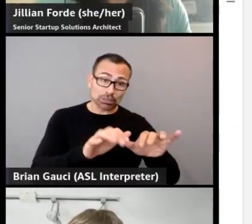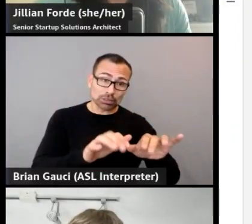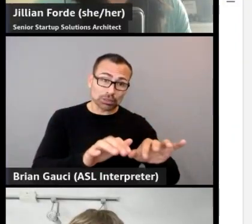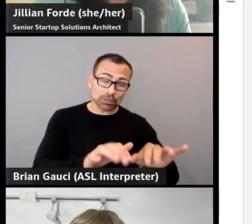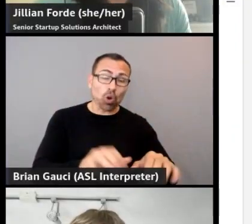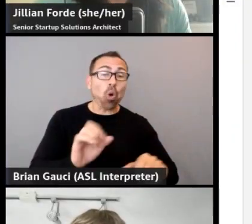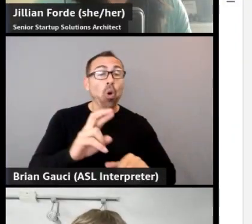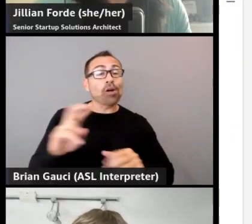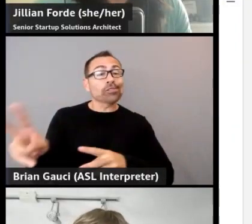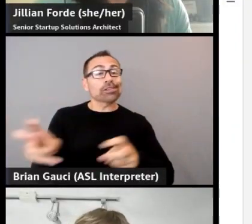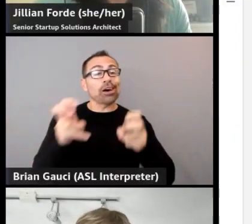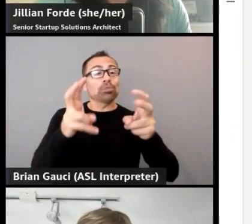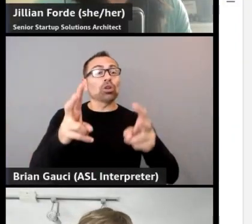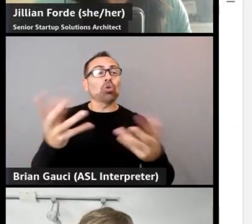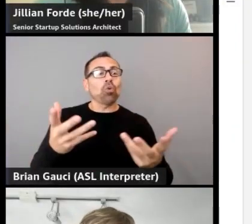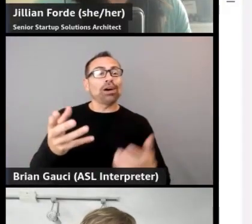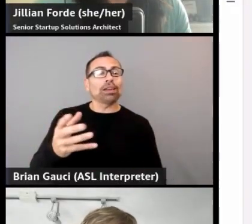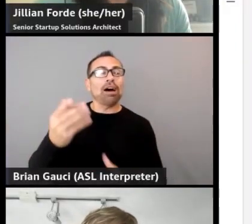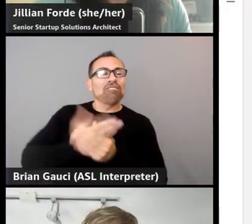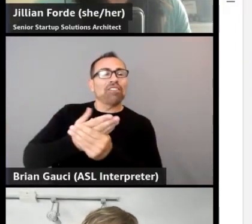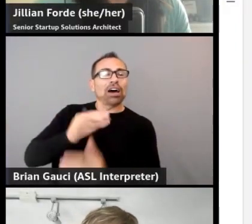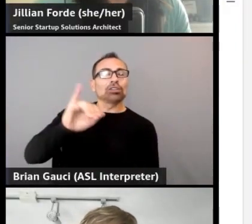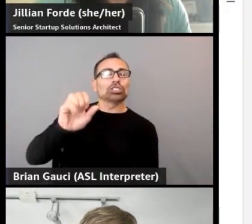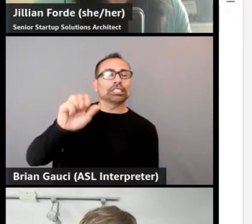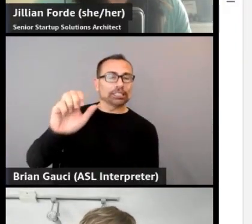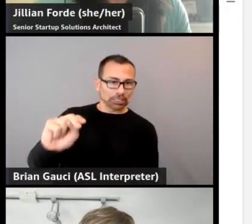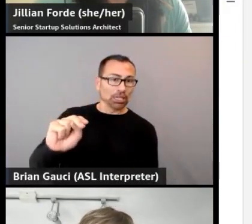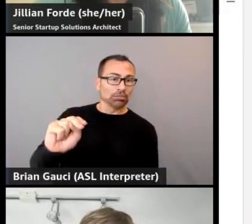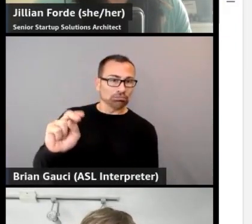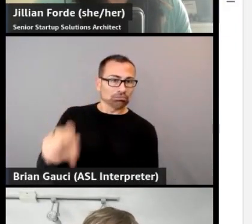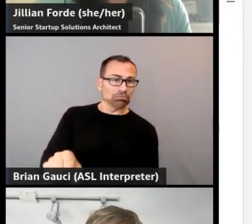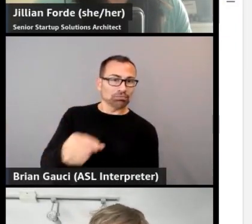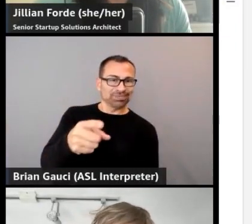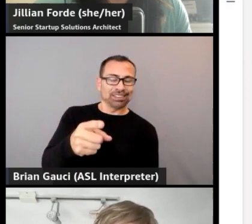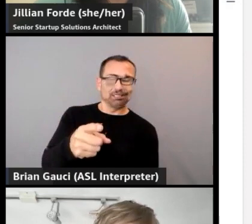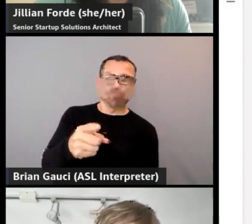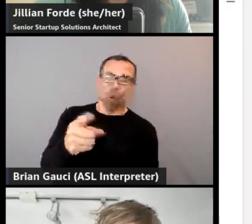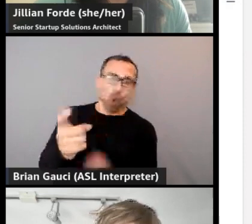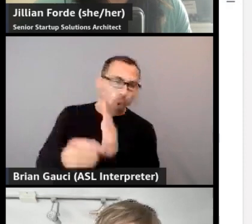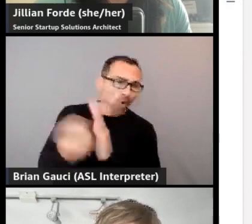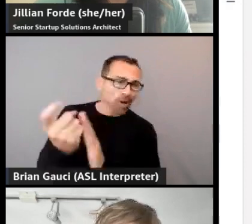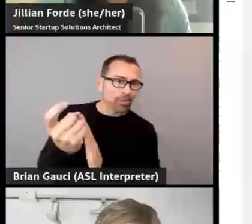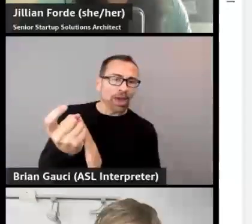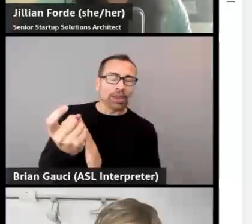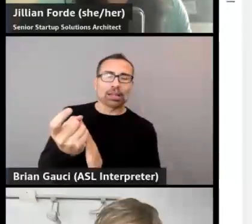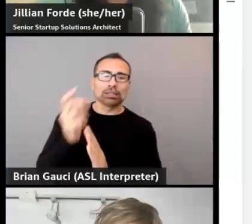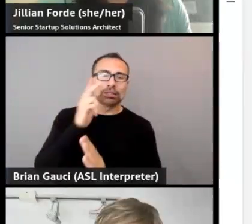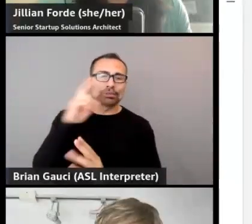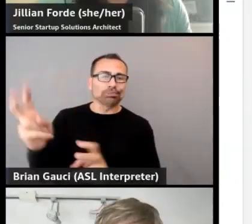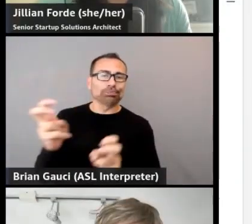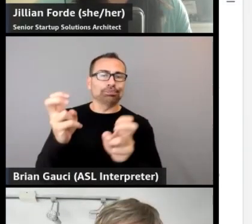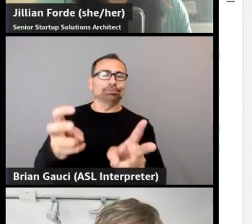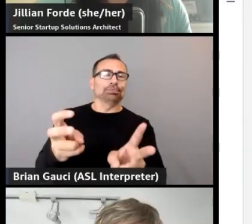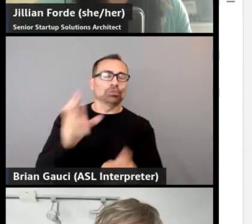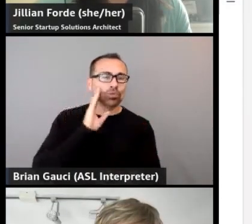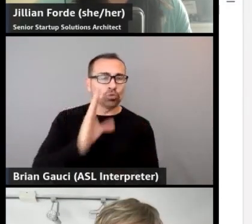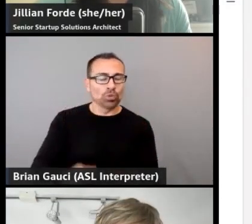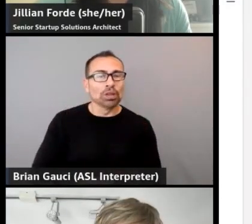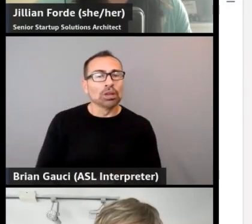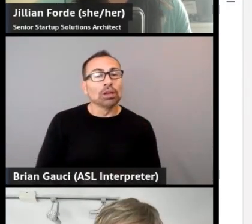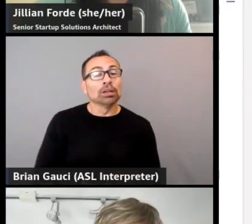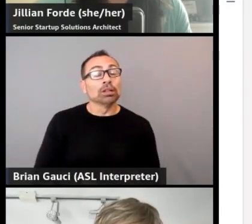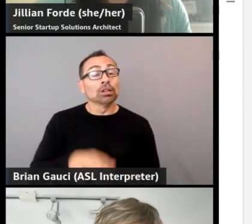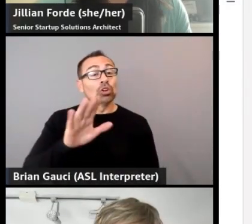JSON file. And so we're going to upload a JSON file. If you do that, it automatically parses it in. You can also see the